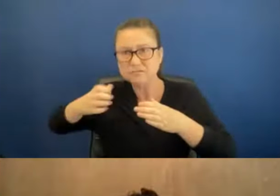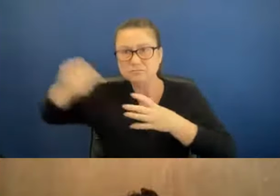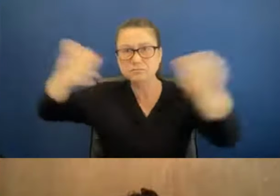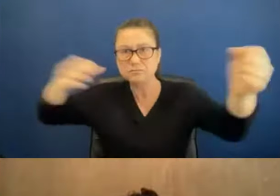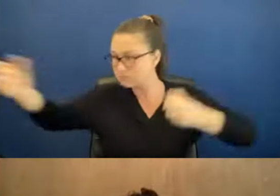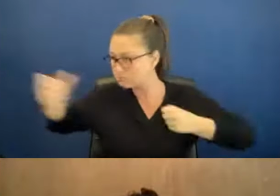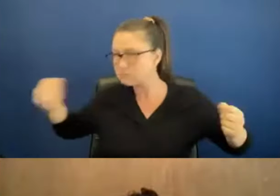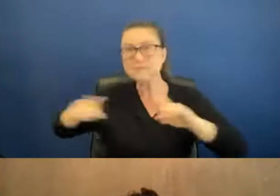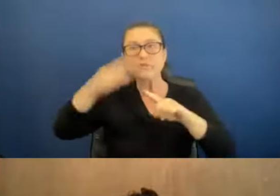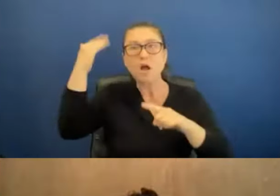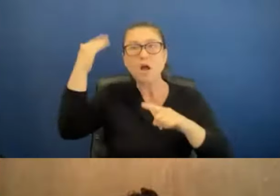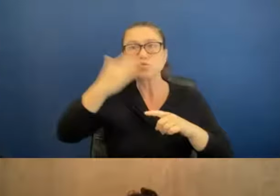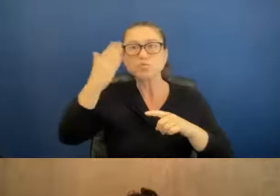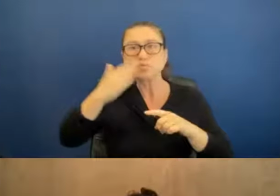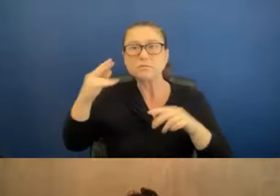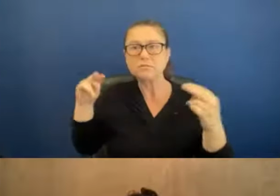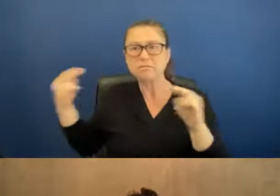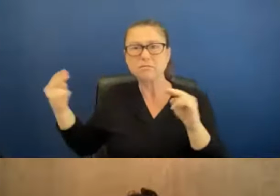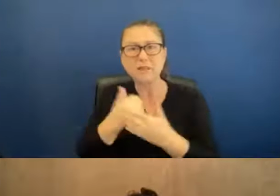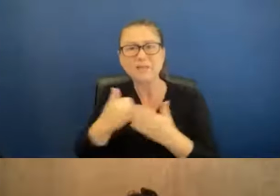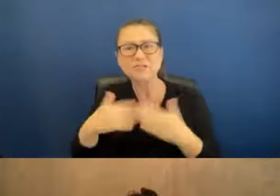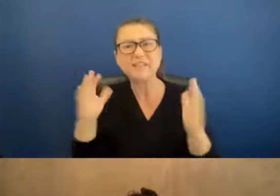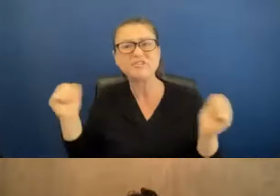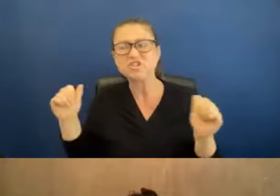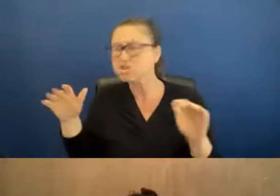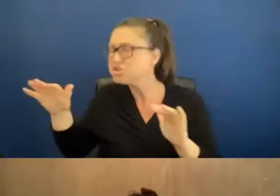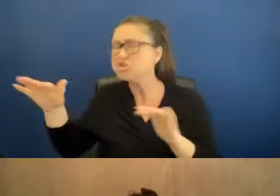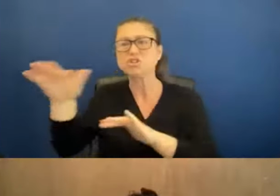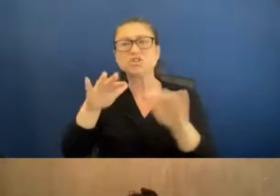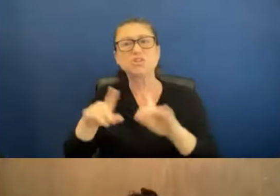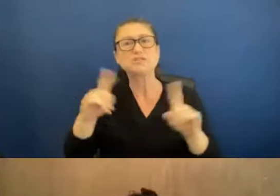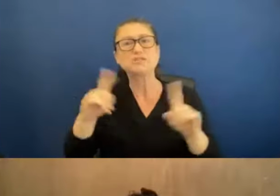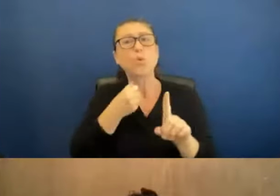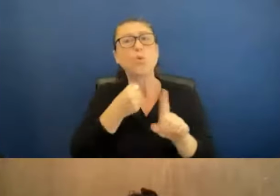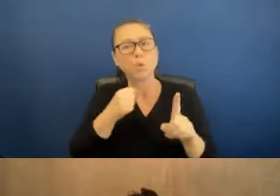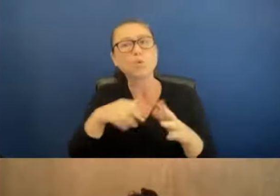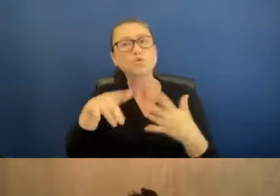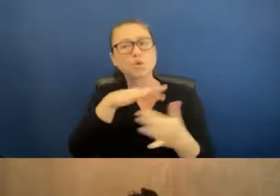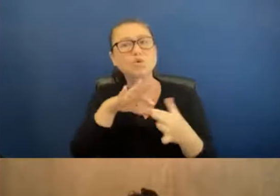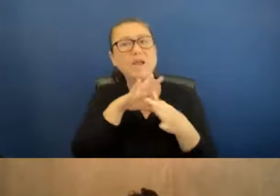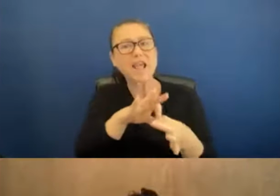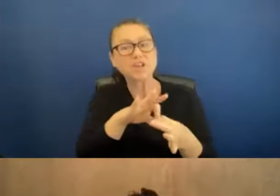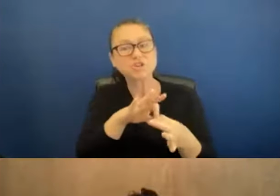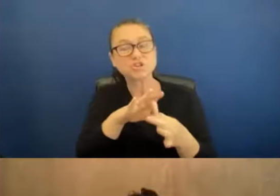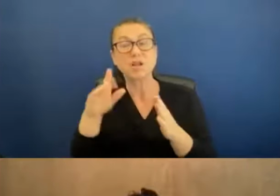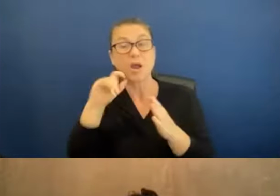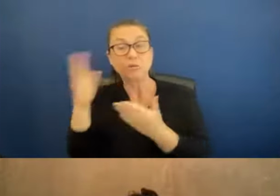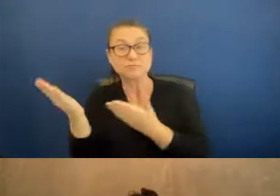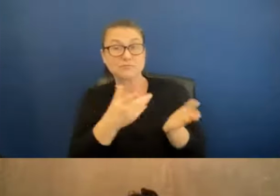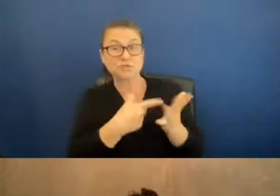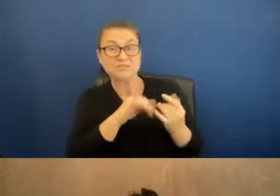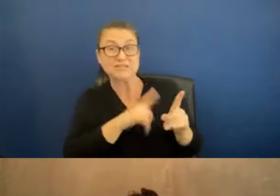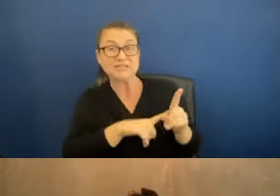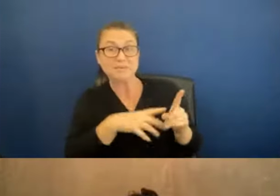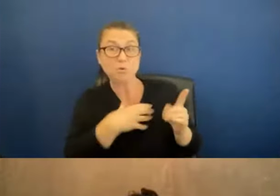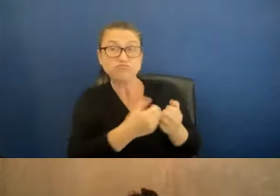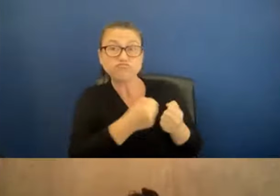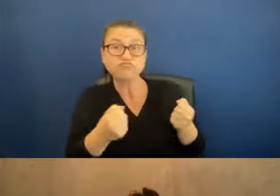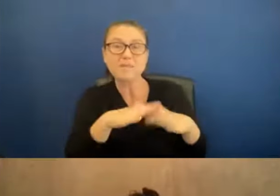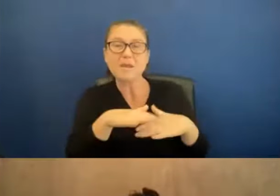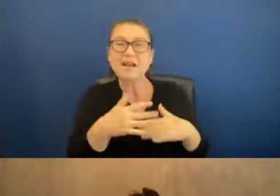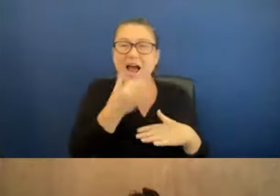and where your social connections might be. Um, yeah, I'll, I'll hand over back to Christy to sort of talk about asking for